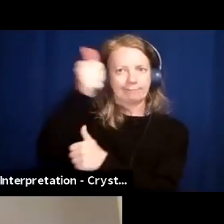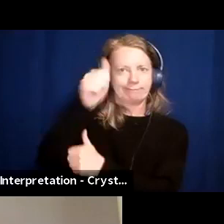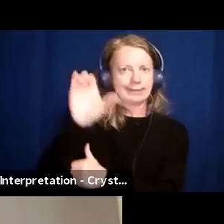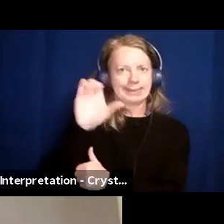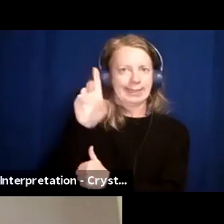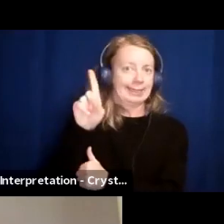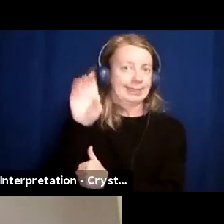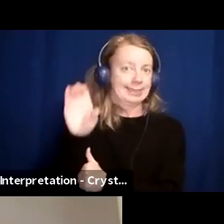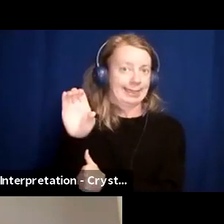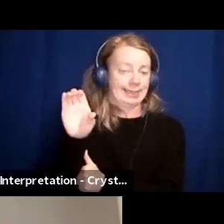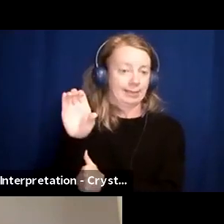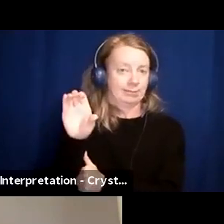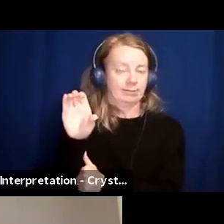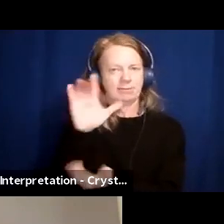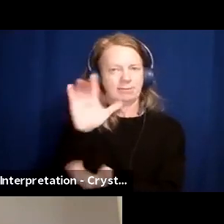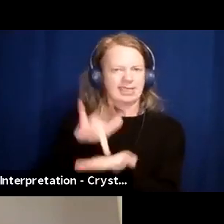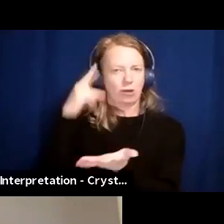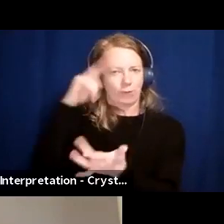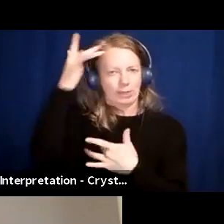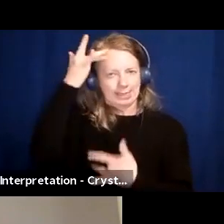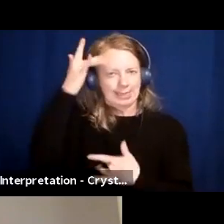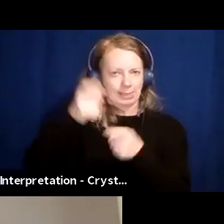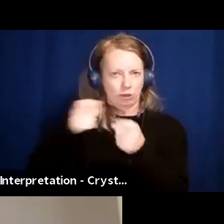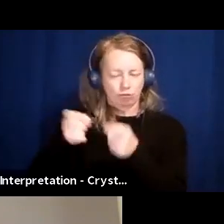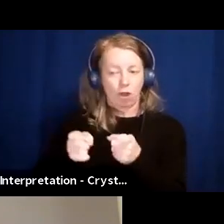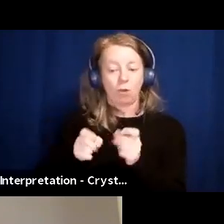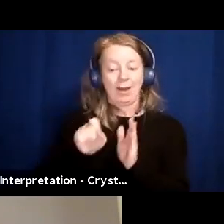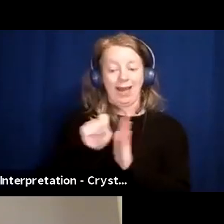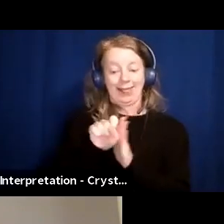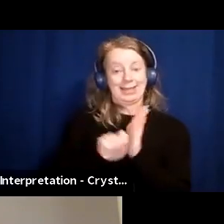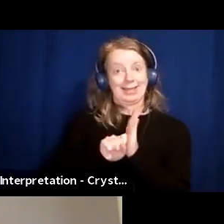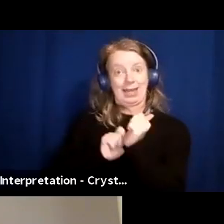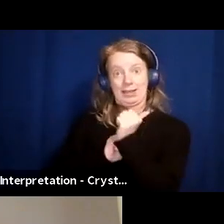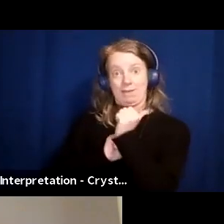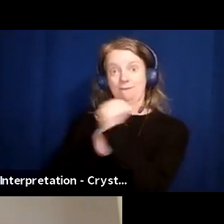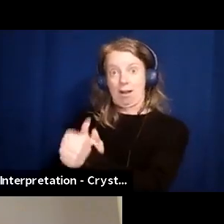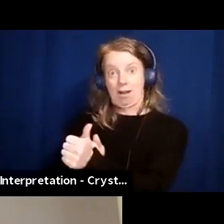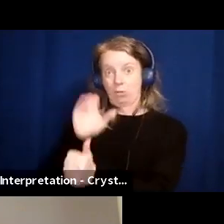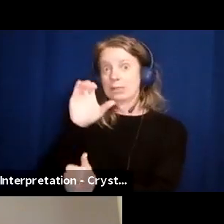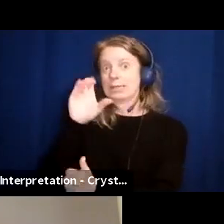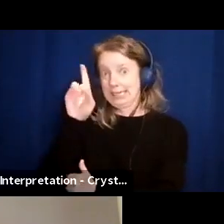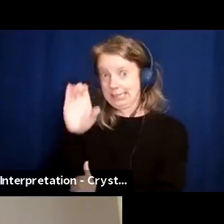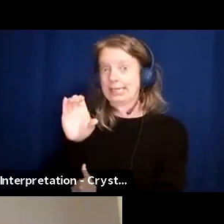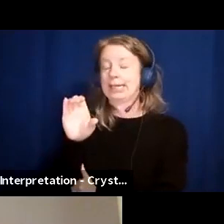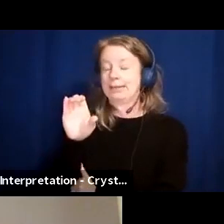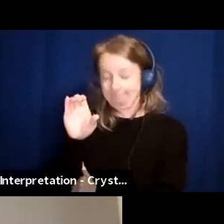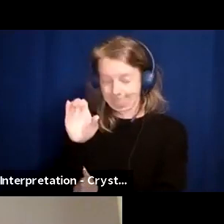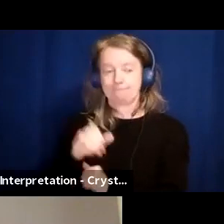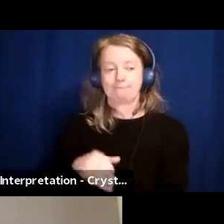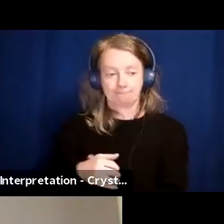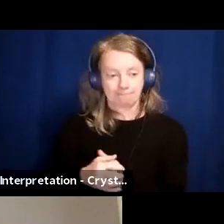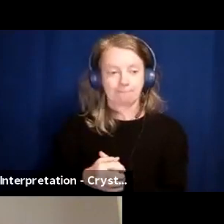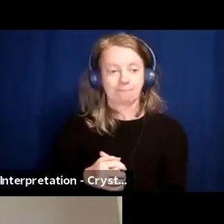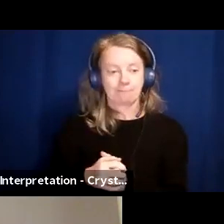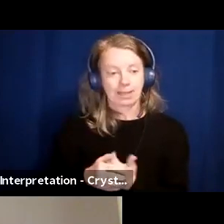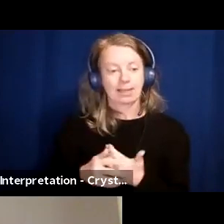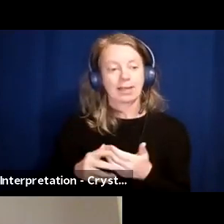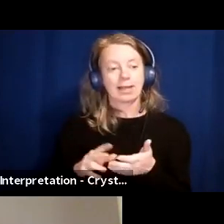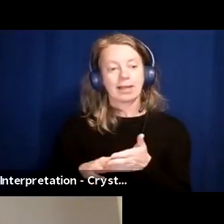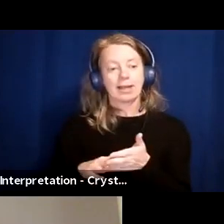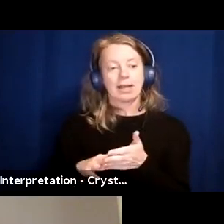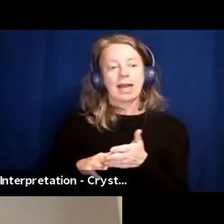that the states are following. And I want to say that each state is following, is basically making their own